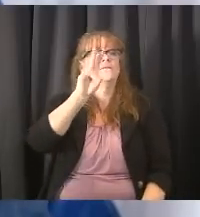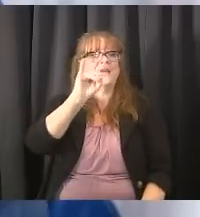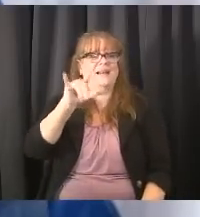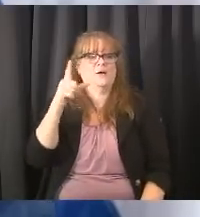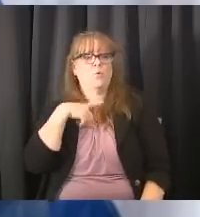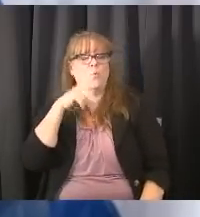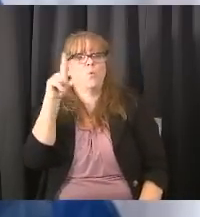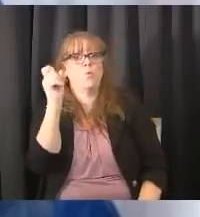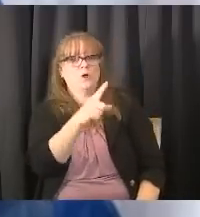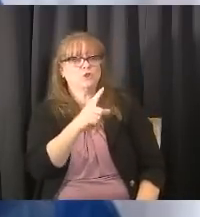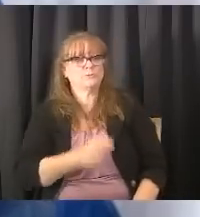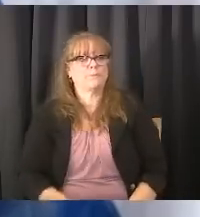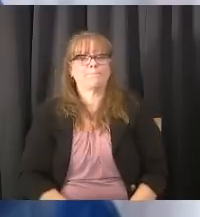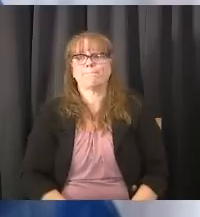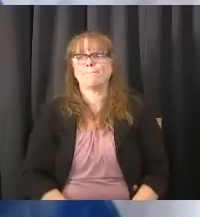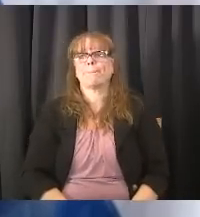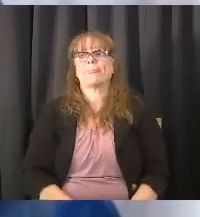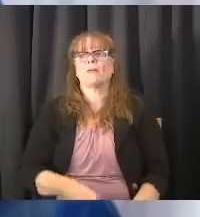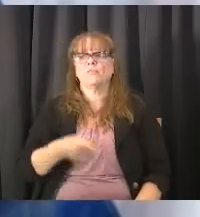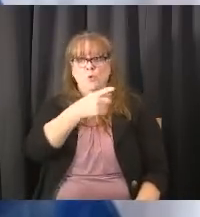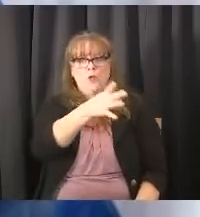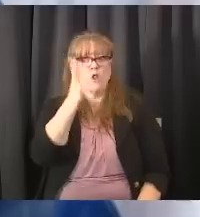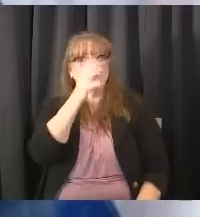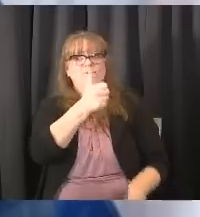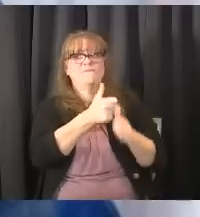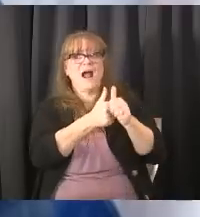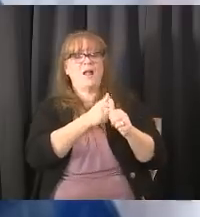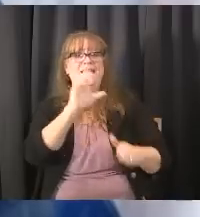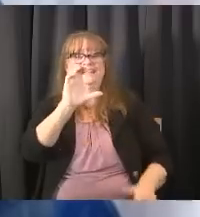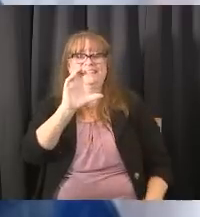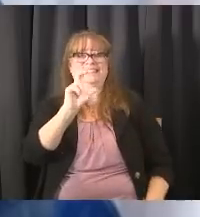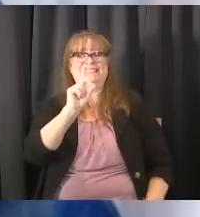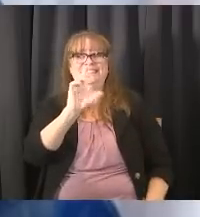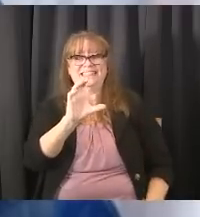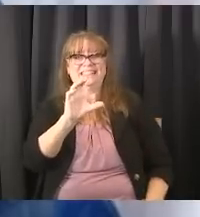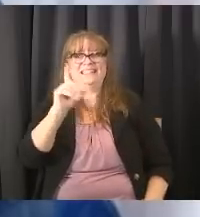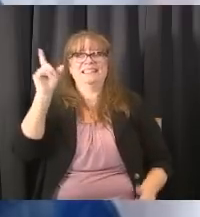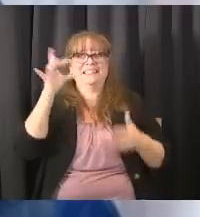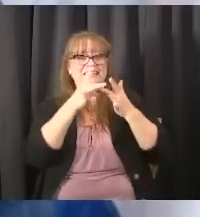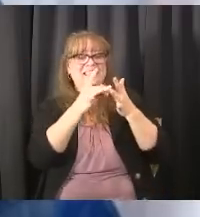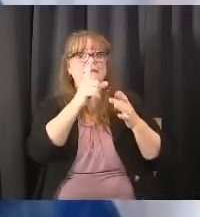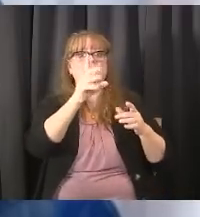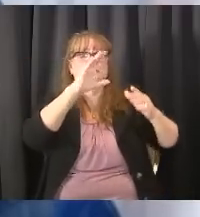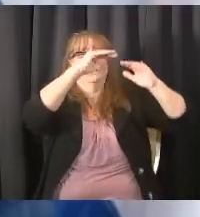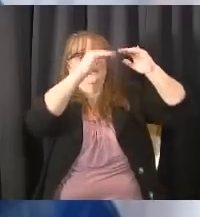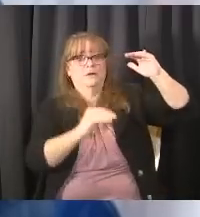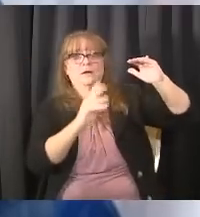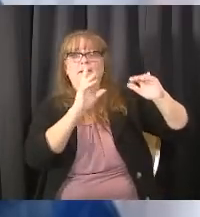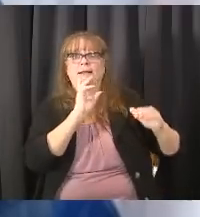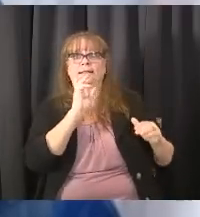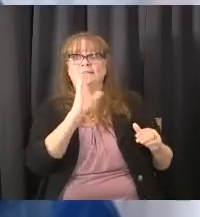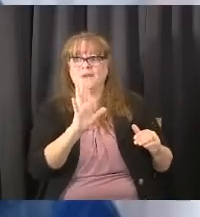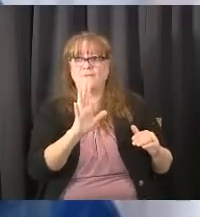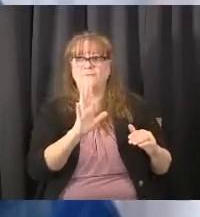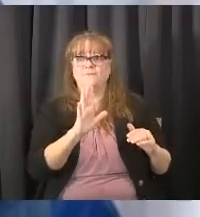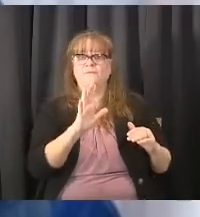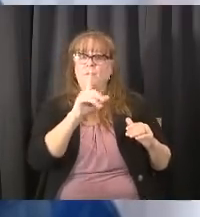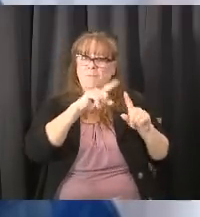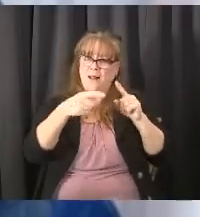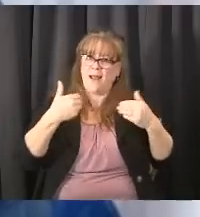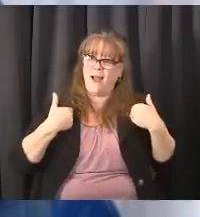about 65. Does Colorado have the infrastructure in place to handle a likely surge in demand given the new guidelines